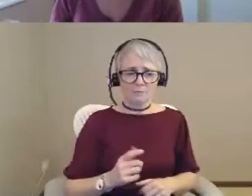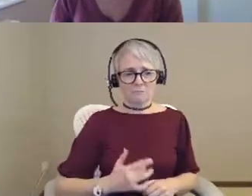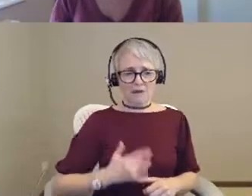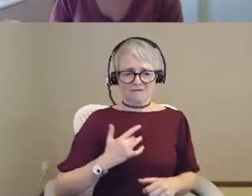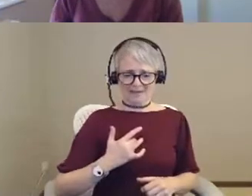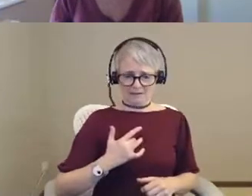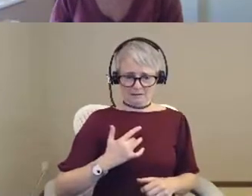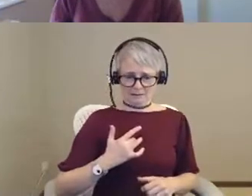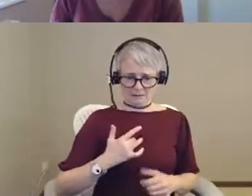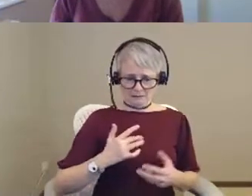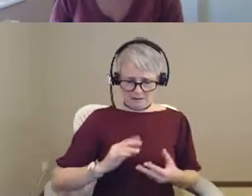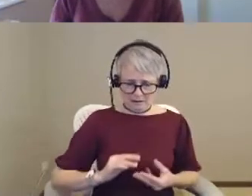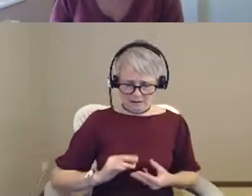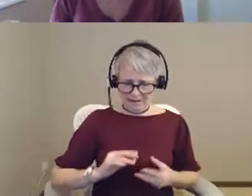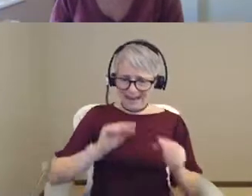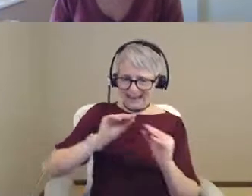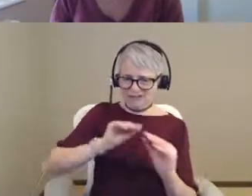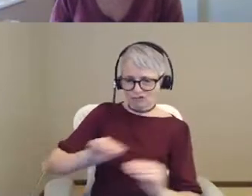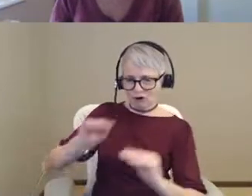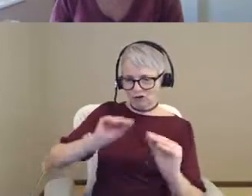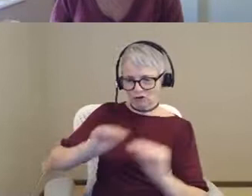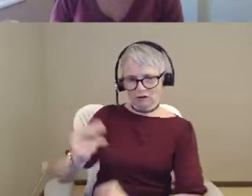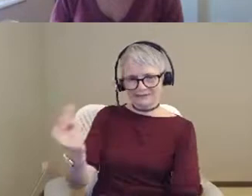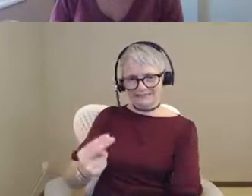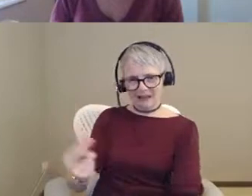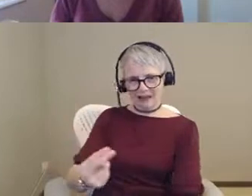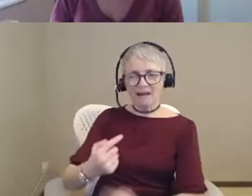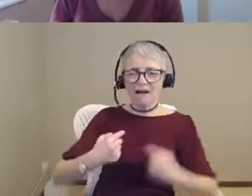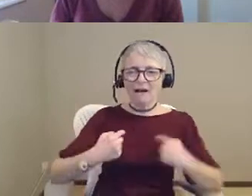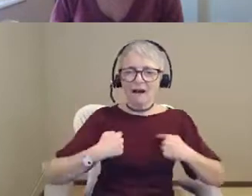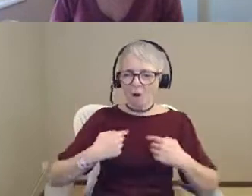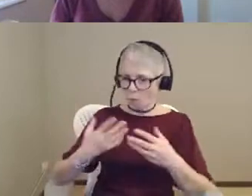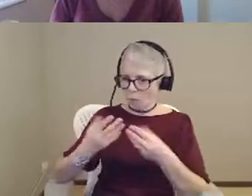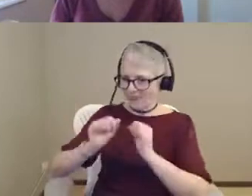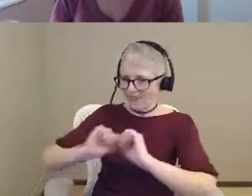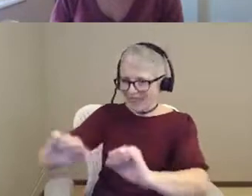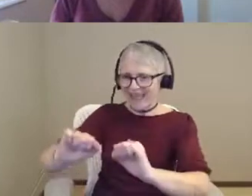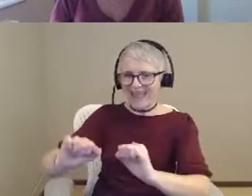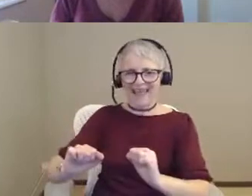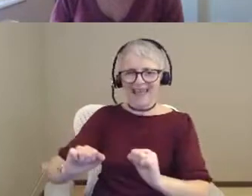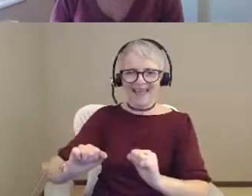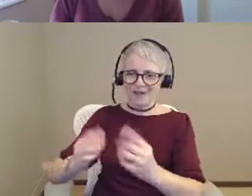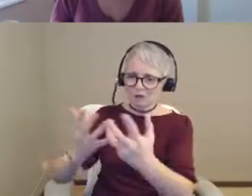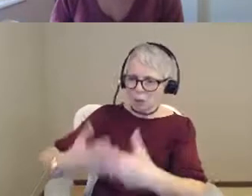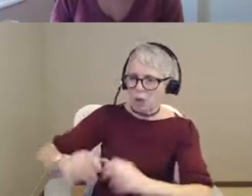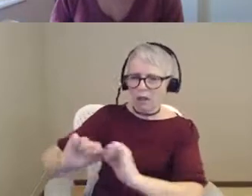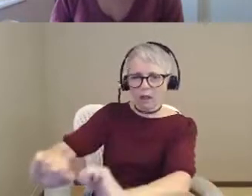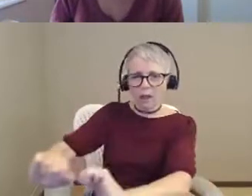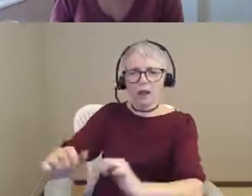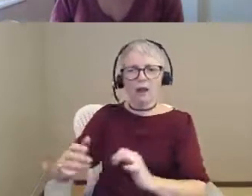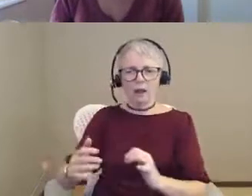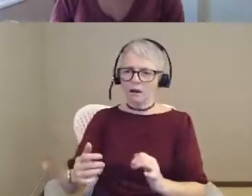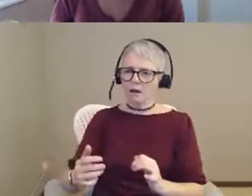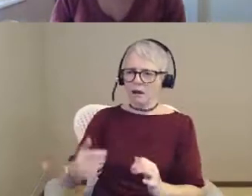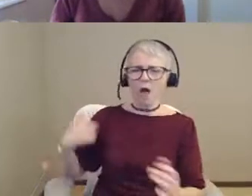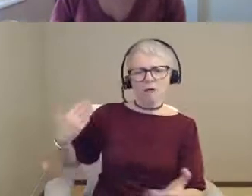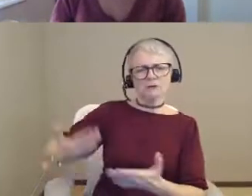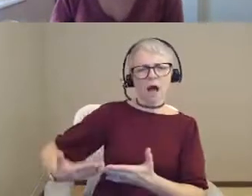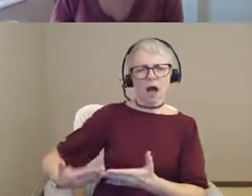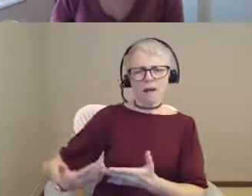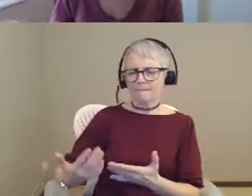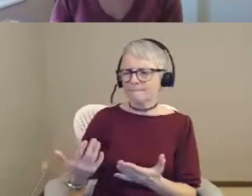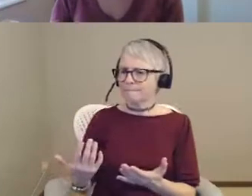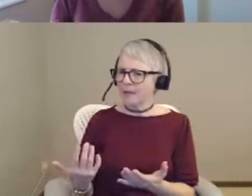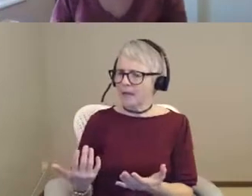designer working it, you know, the same as Diane, working with the tools, working in our industry for such a long time, just, you know, that the